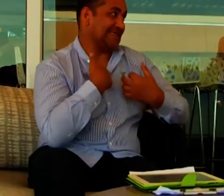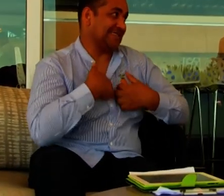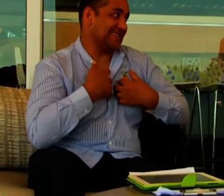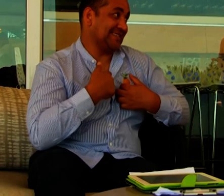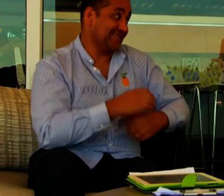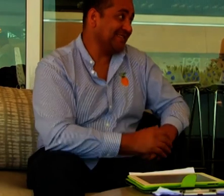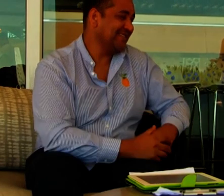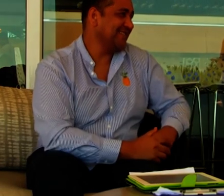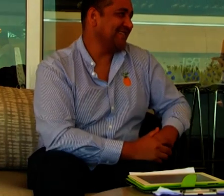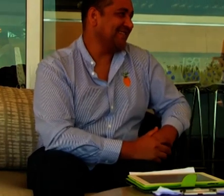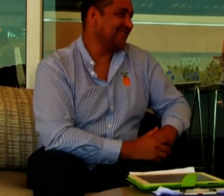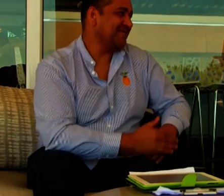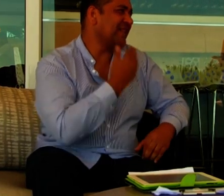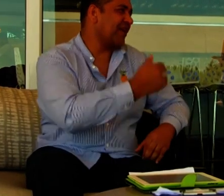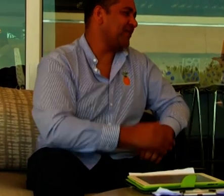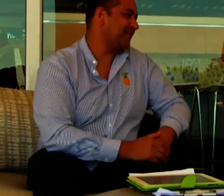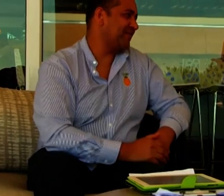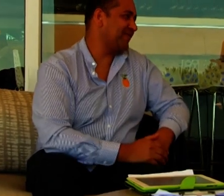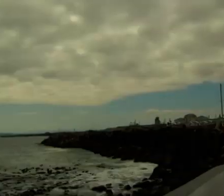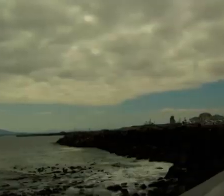interested and excited about that. Thank you.